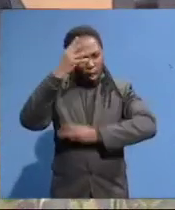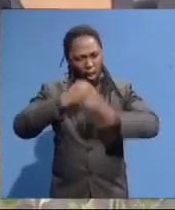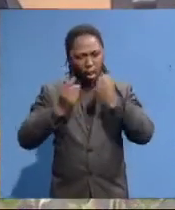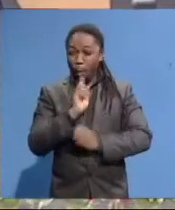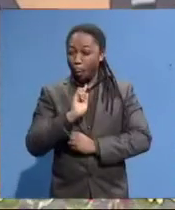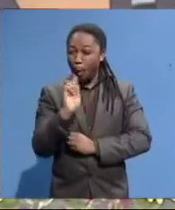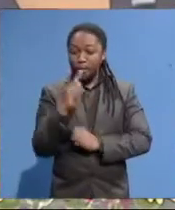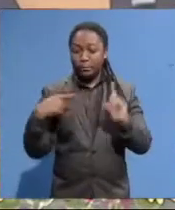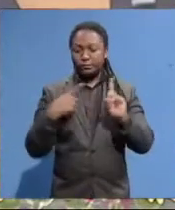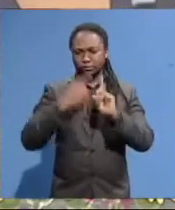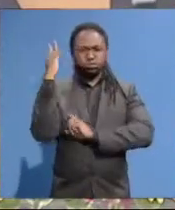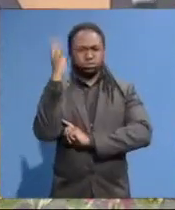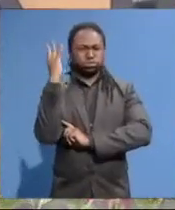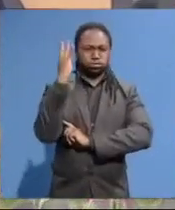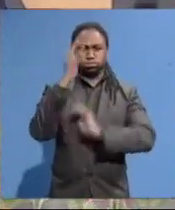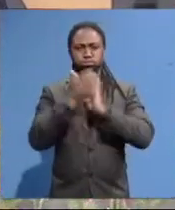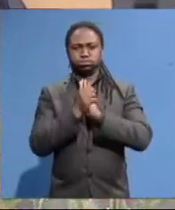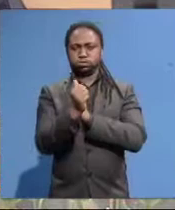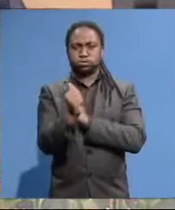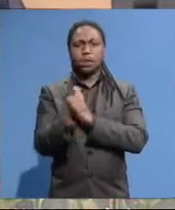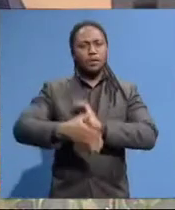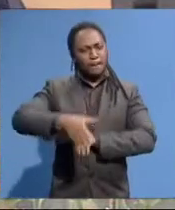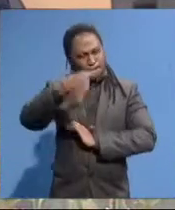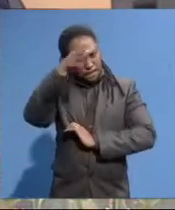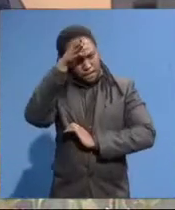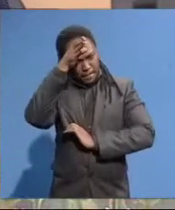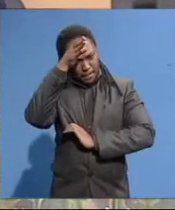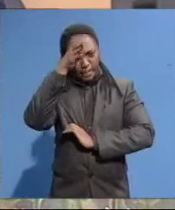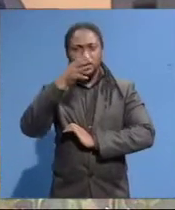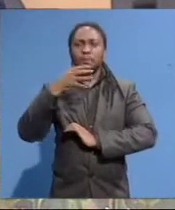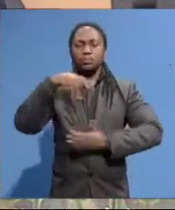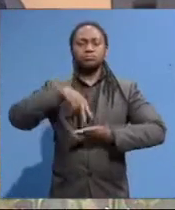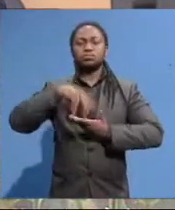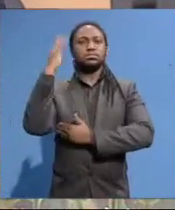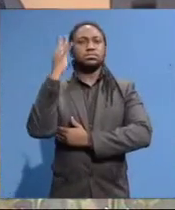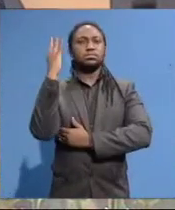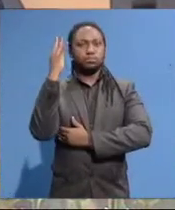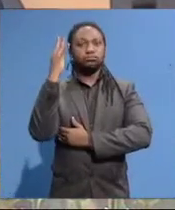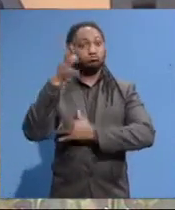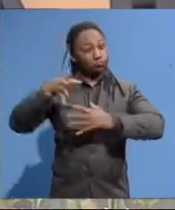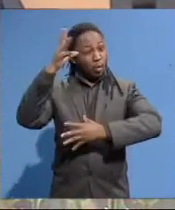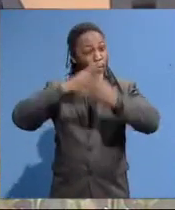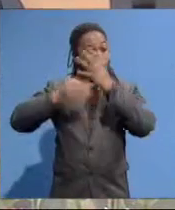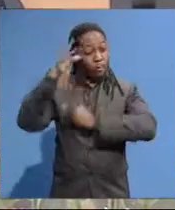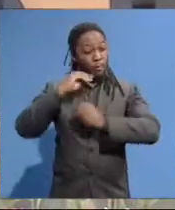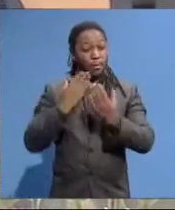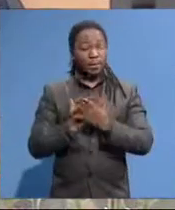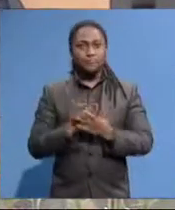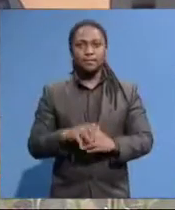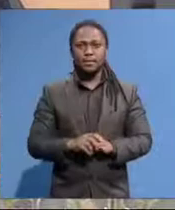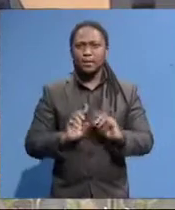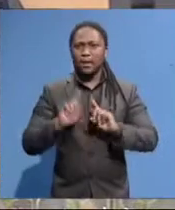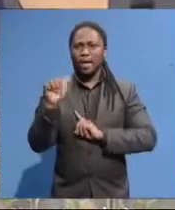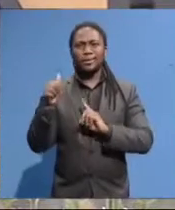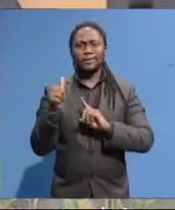learn from him in an academic sense, how to speak like he does. But there are those who just straight out copy